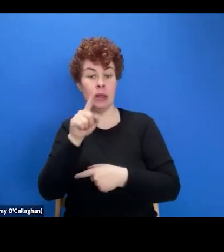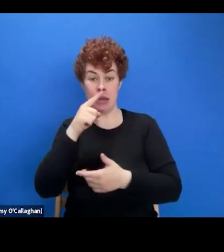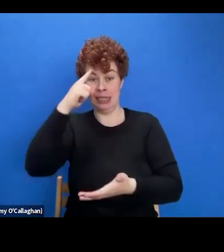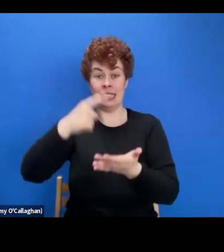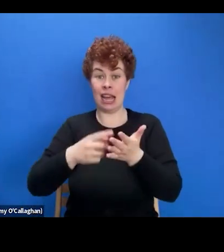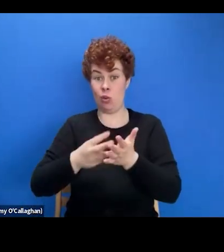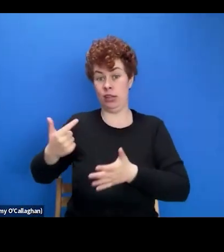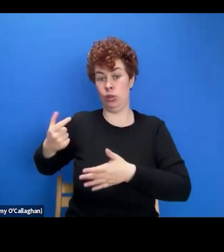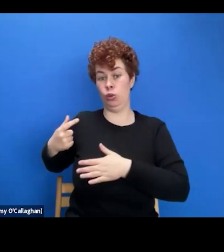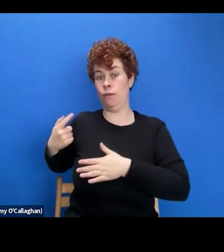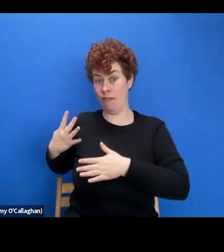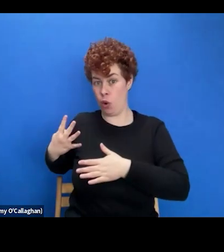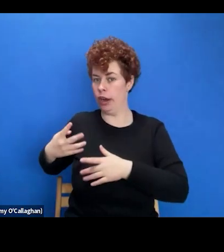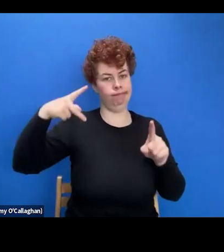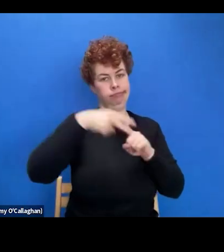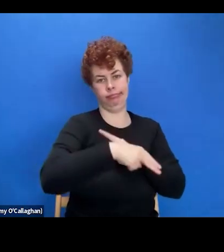2024.